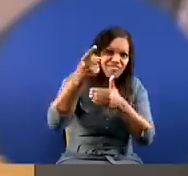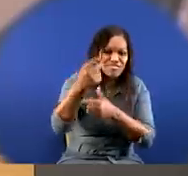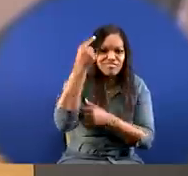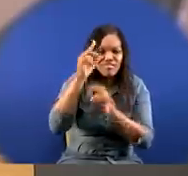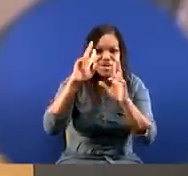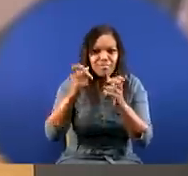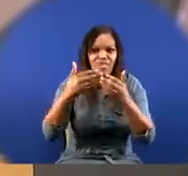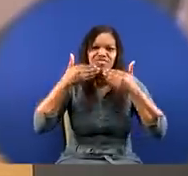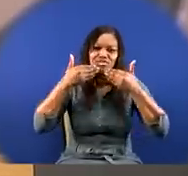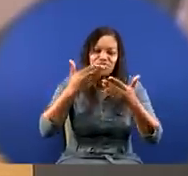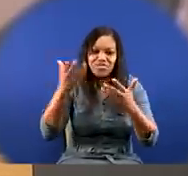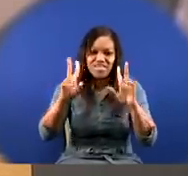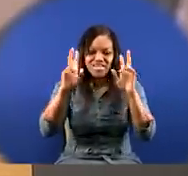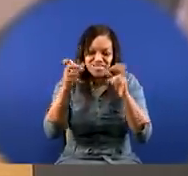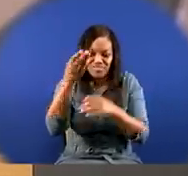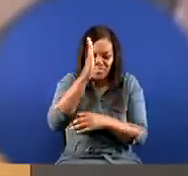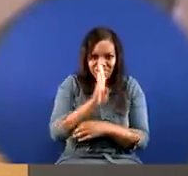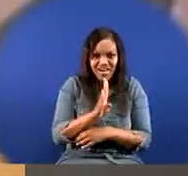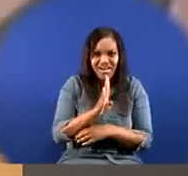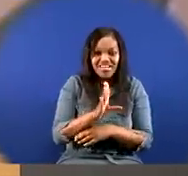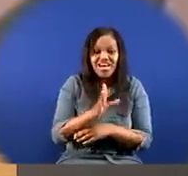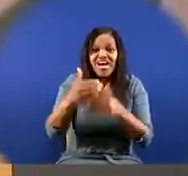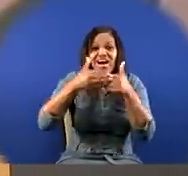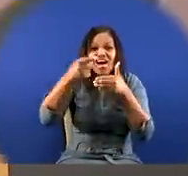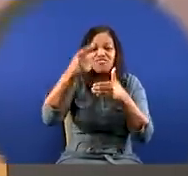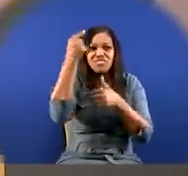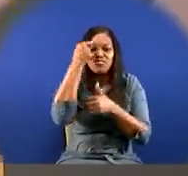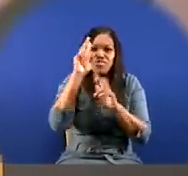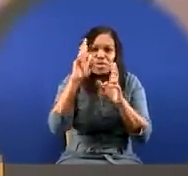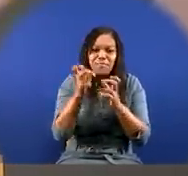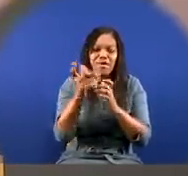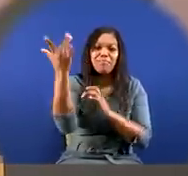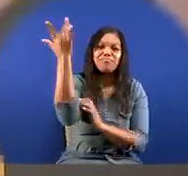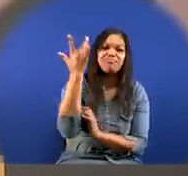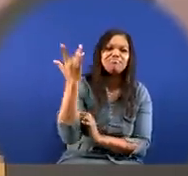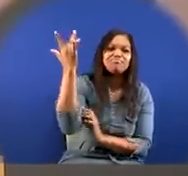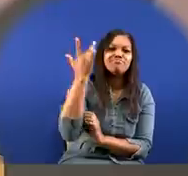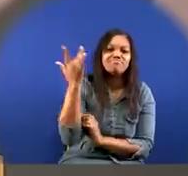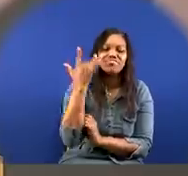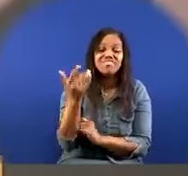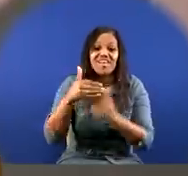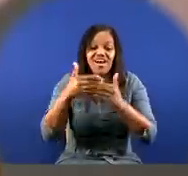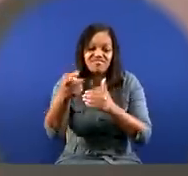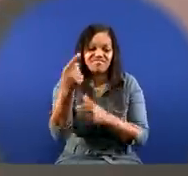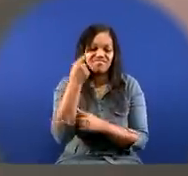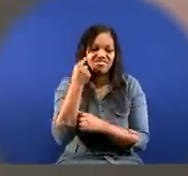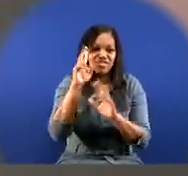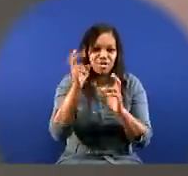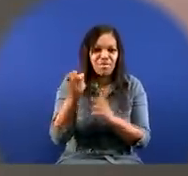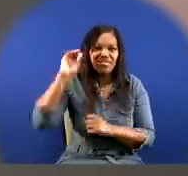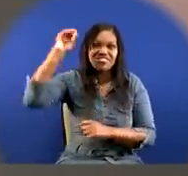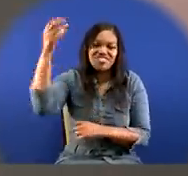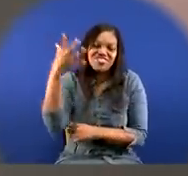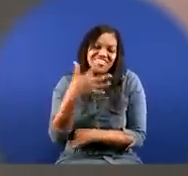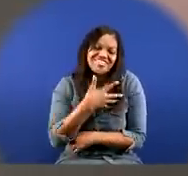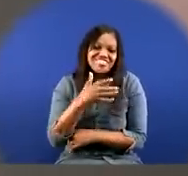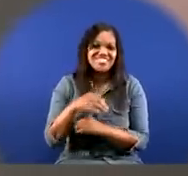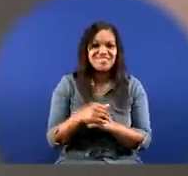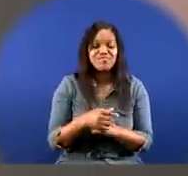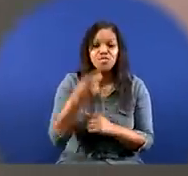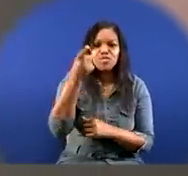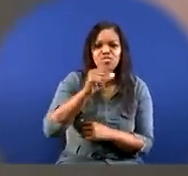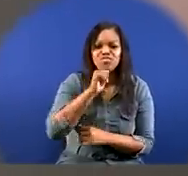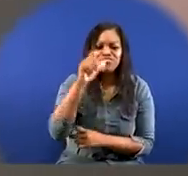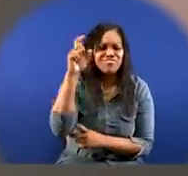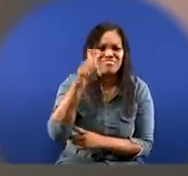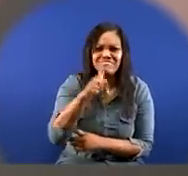goodness, when you think about his mercy, when you think about his grace, you